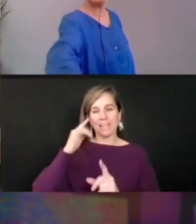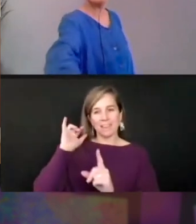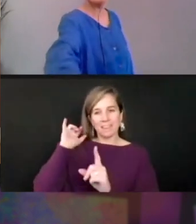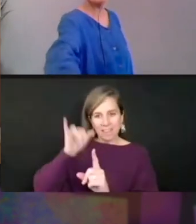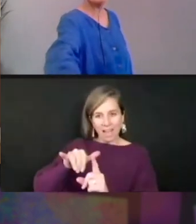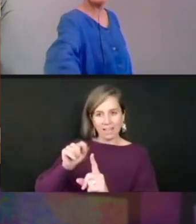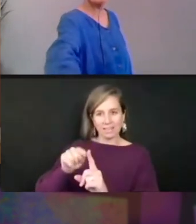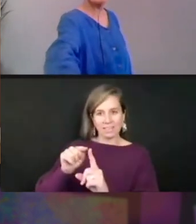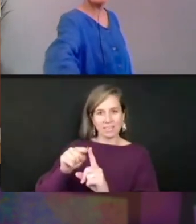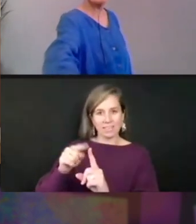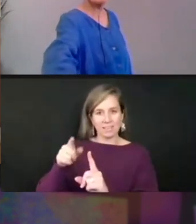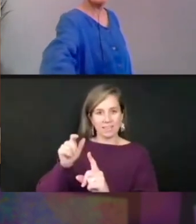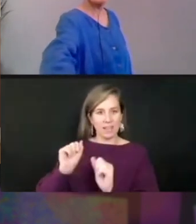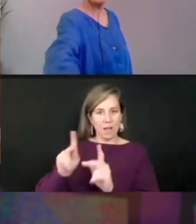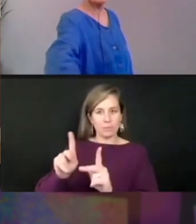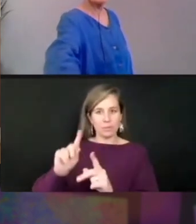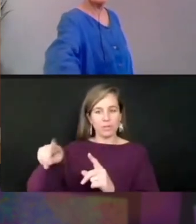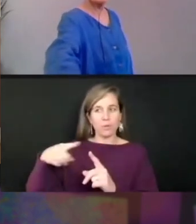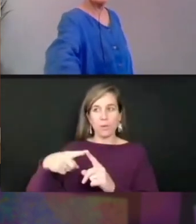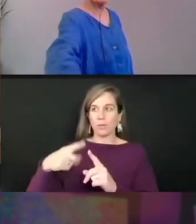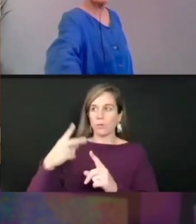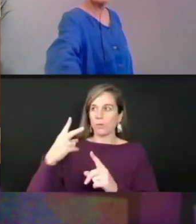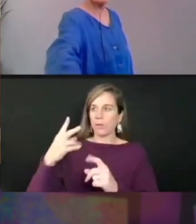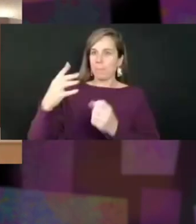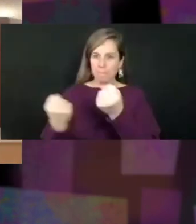Indigenous leadership. Yes.